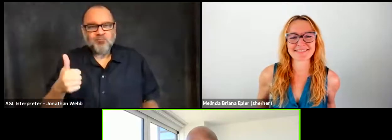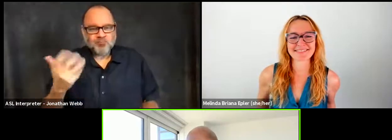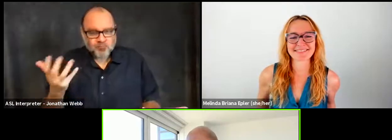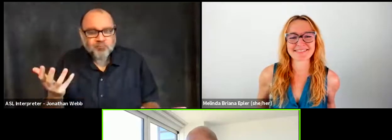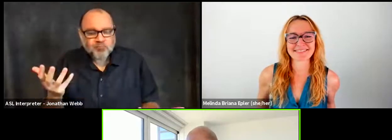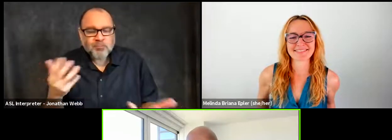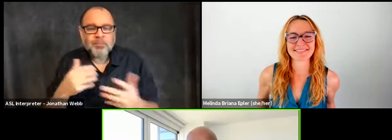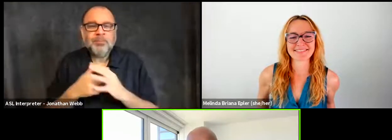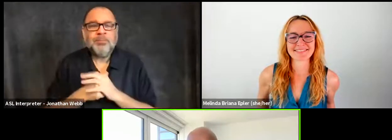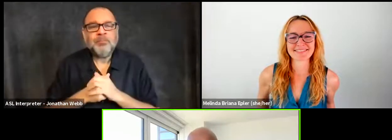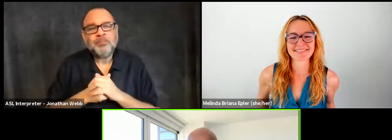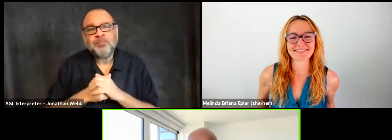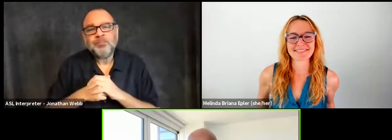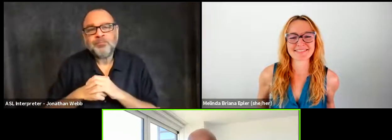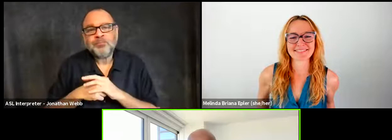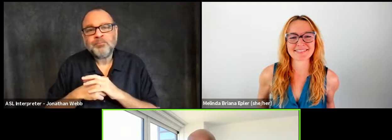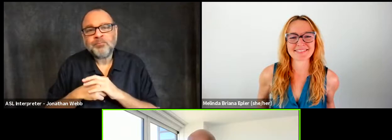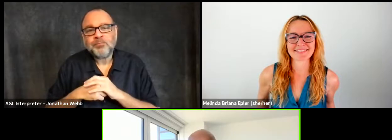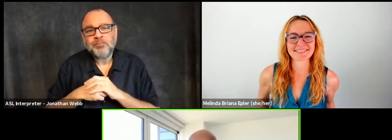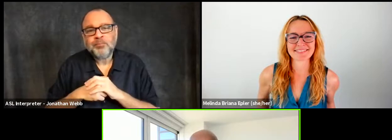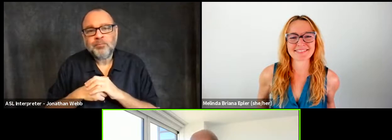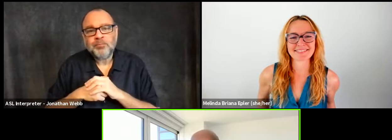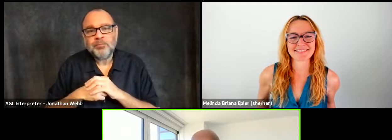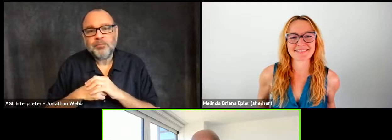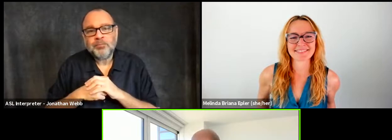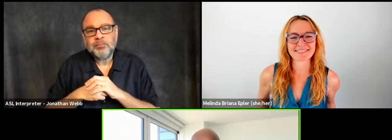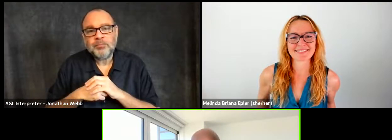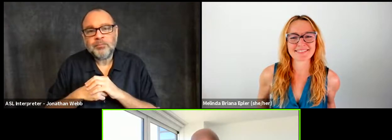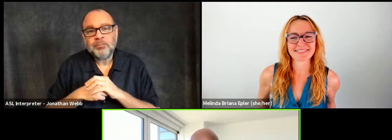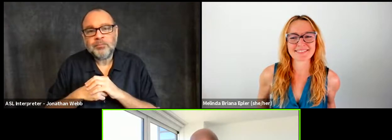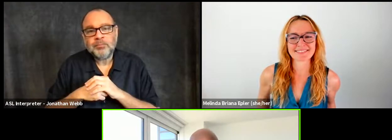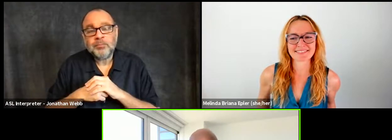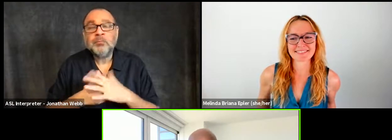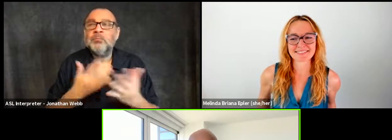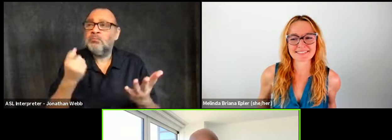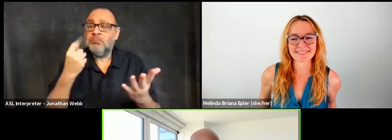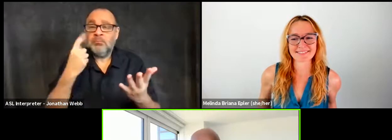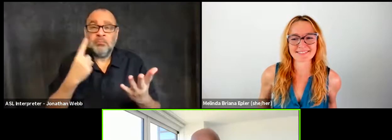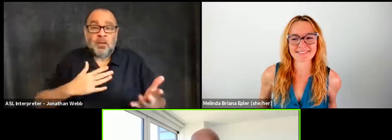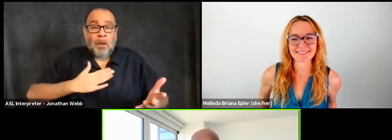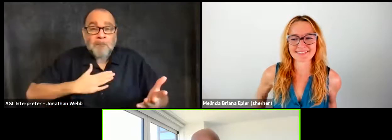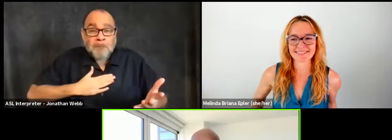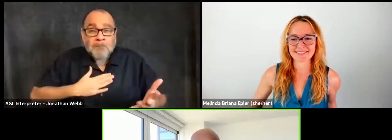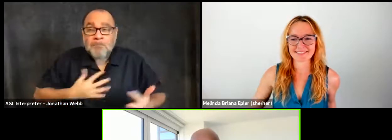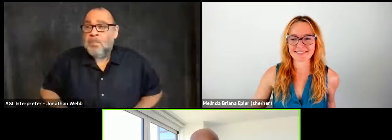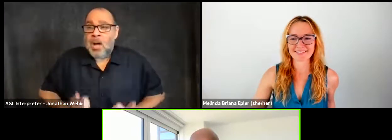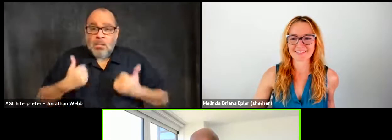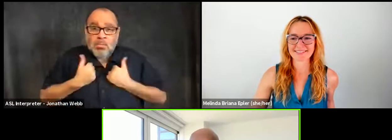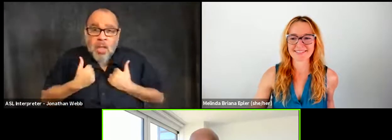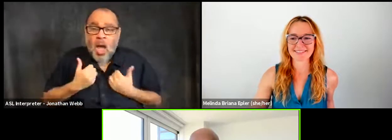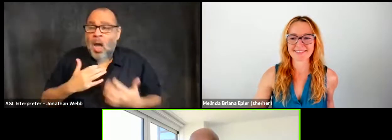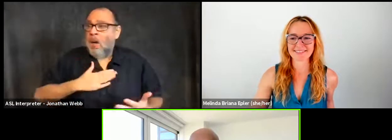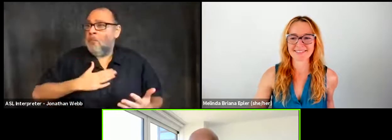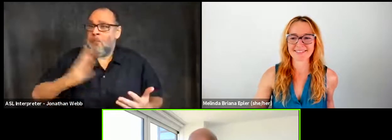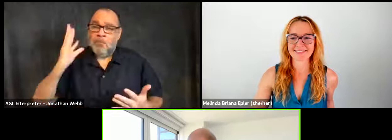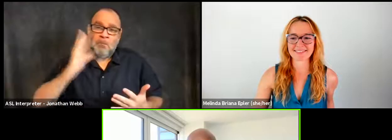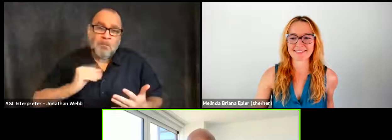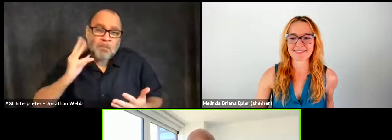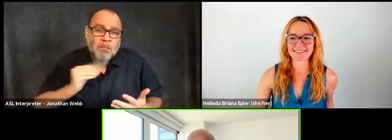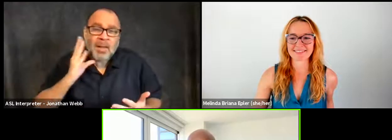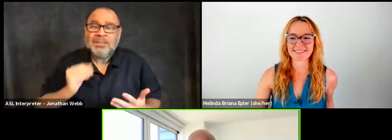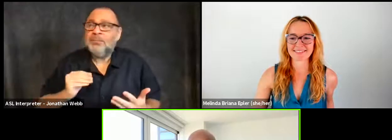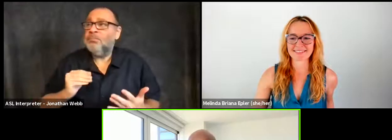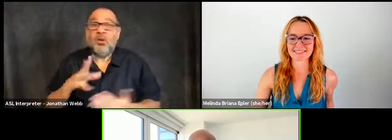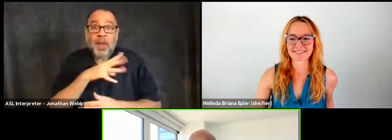with everything I've had to endure as a human, and we have endured as a human as the past year and a half during this